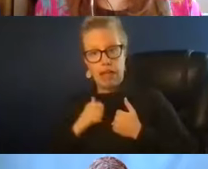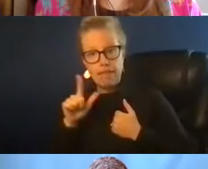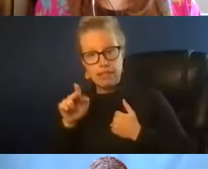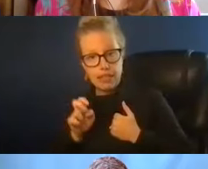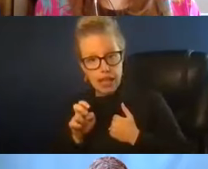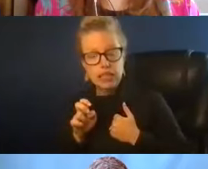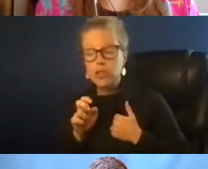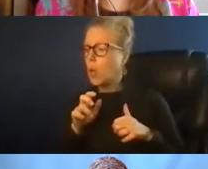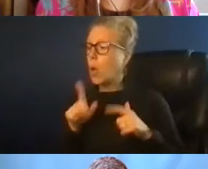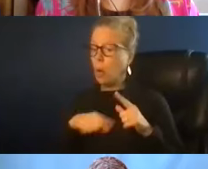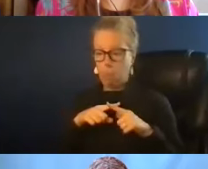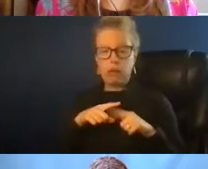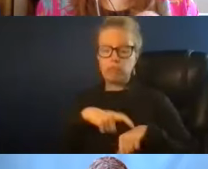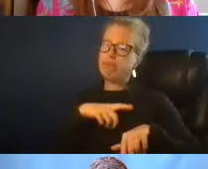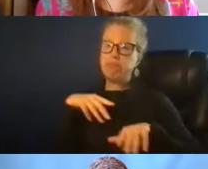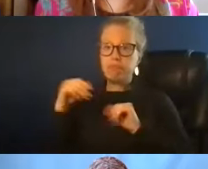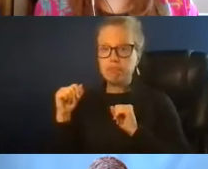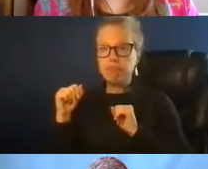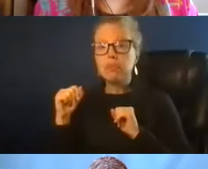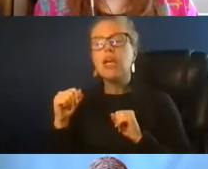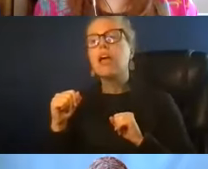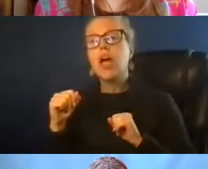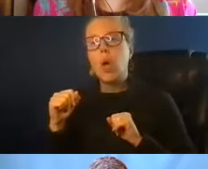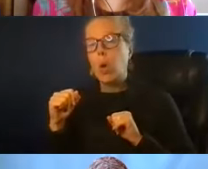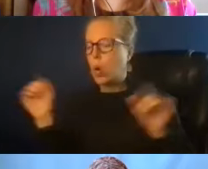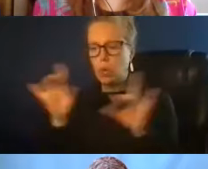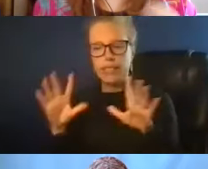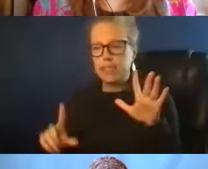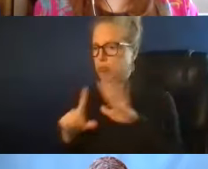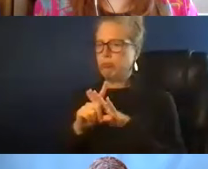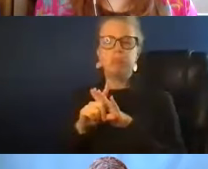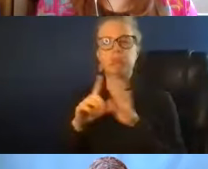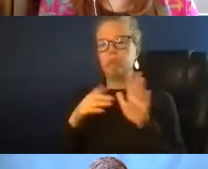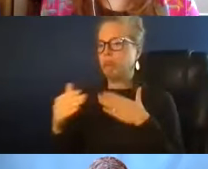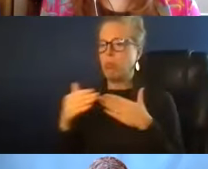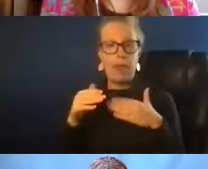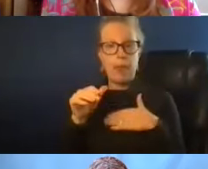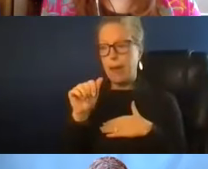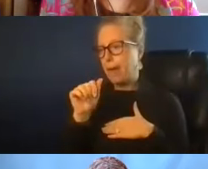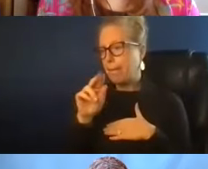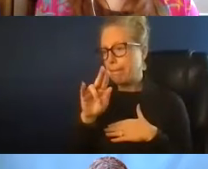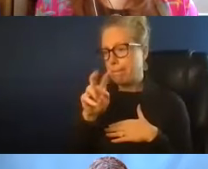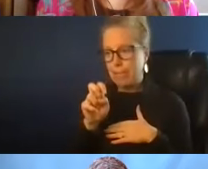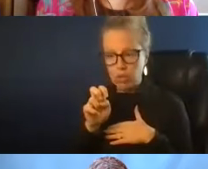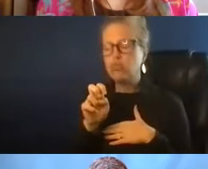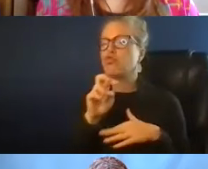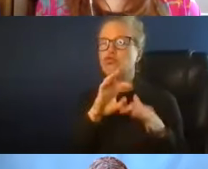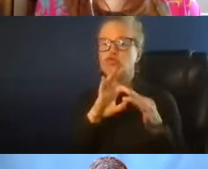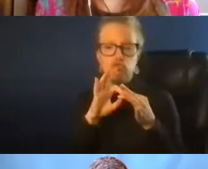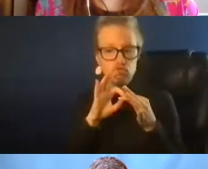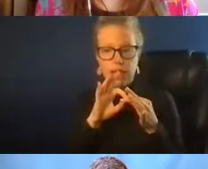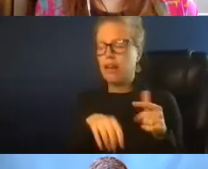when you're having a crisis, whether it is abuse related or emotional or